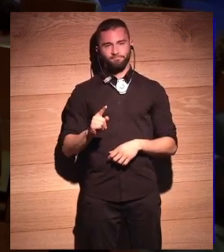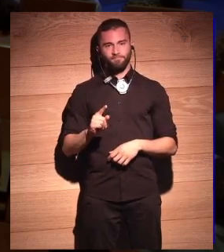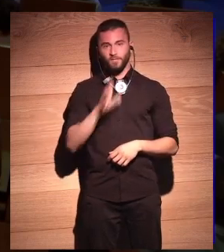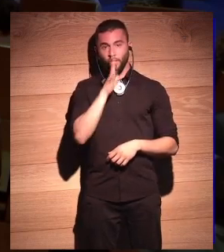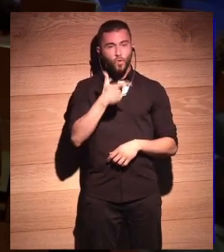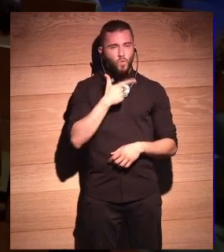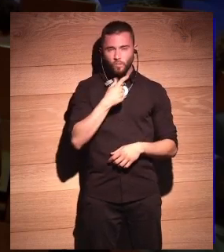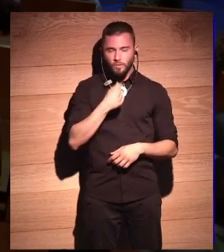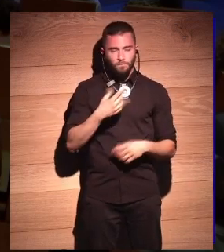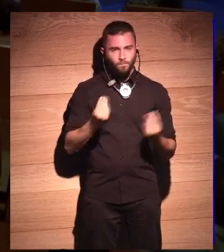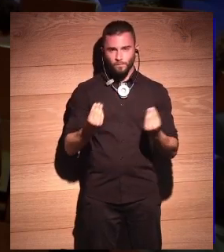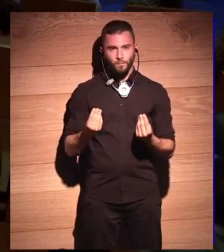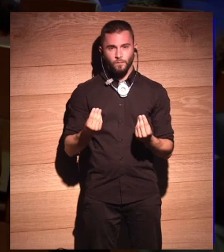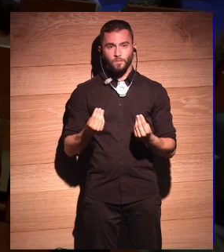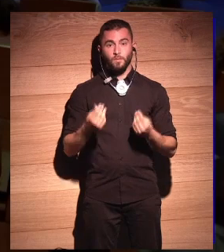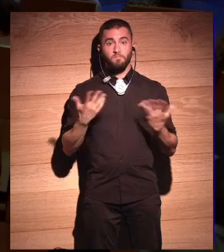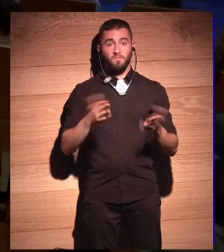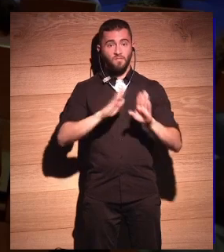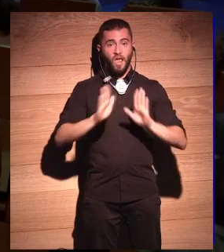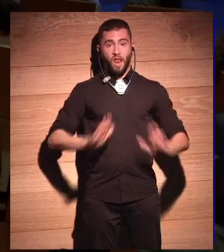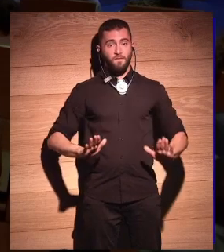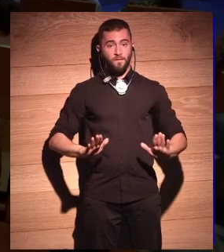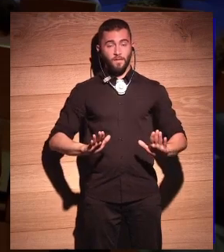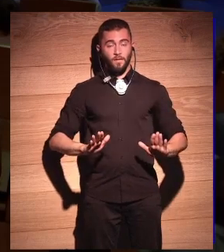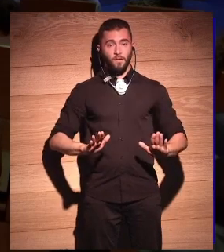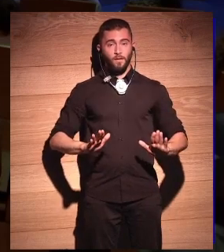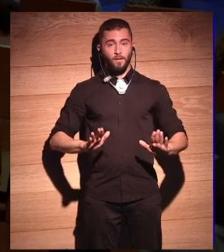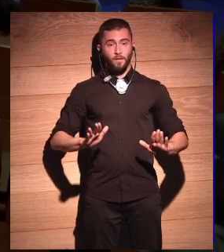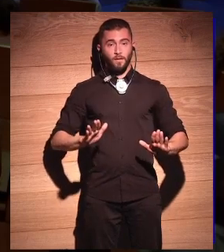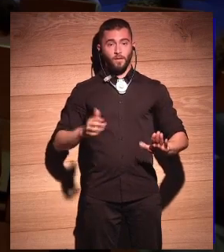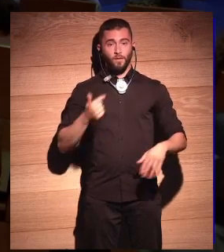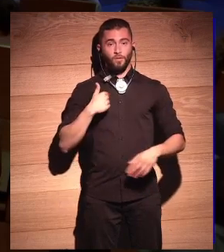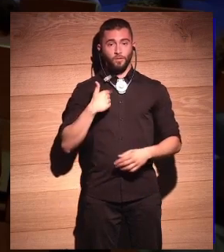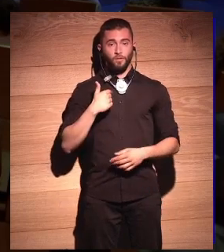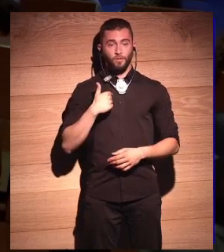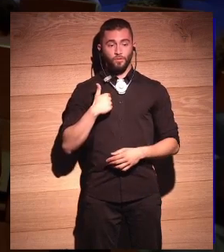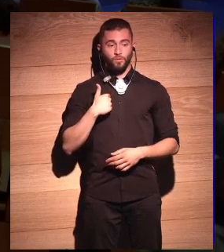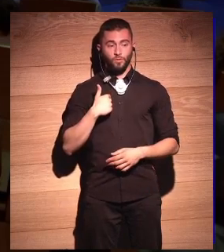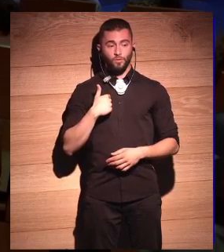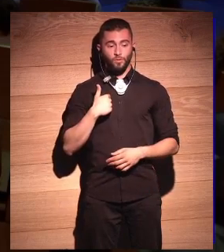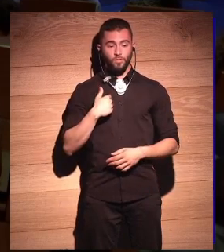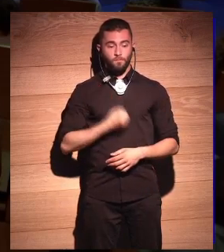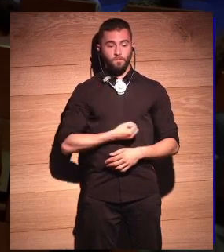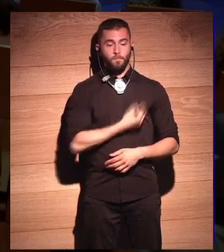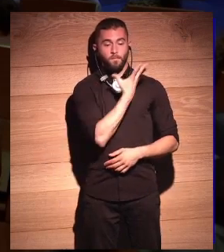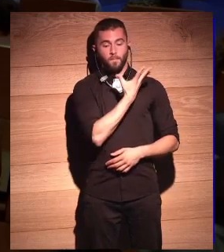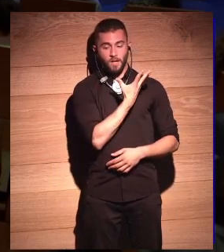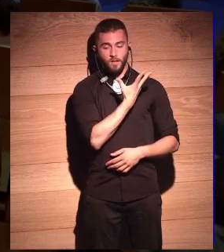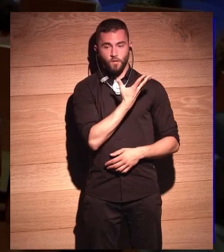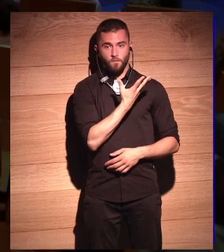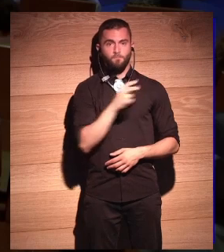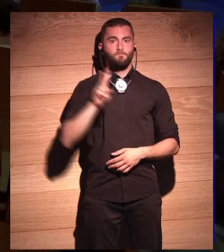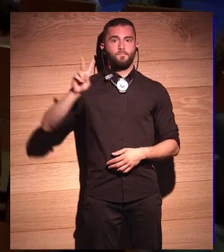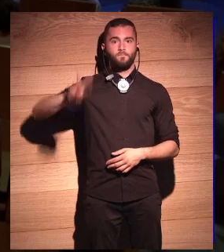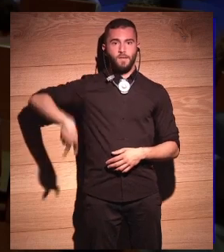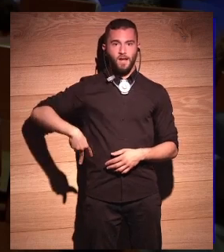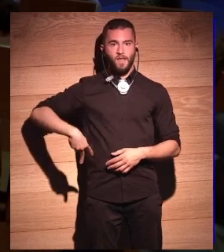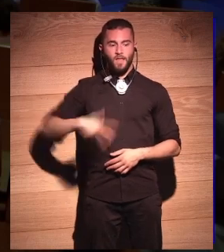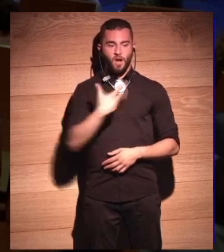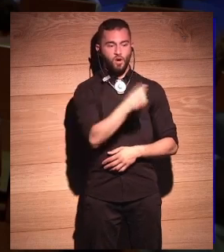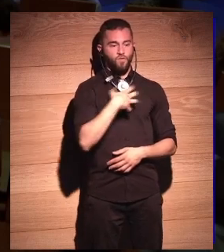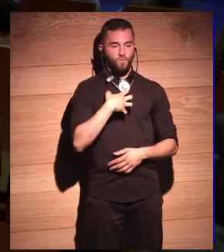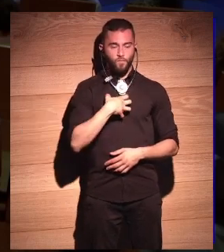why I kept making music. And technology was always like an interest. And I do wish now maybe